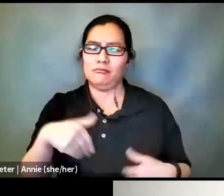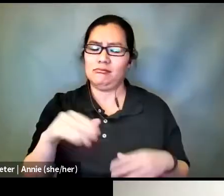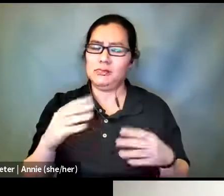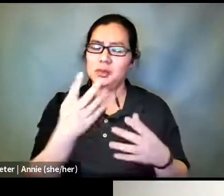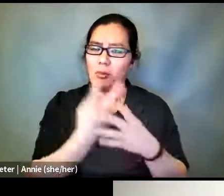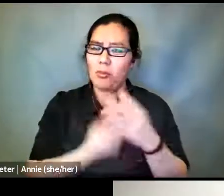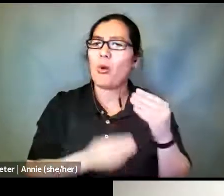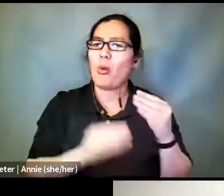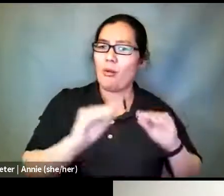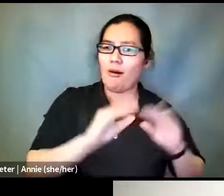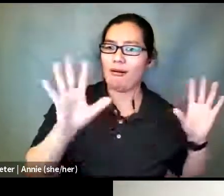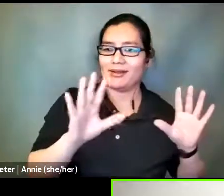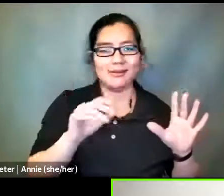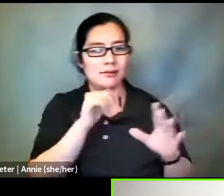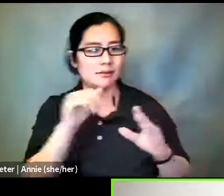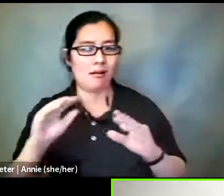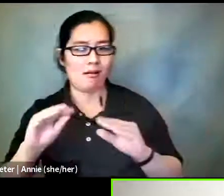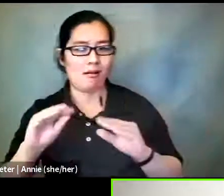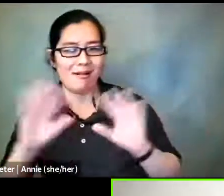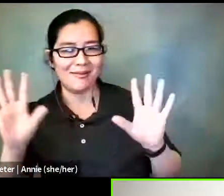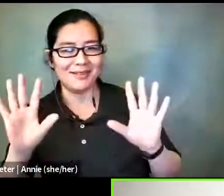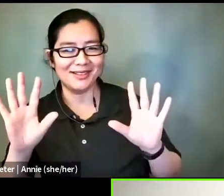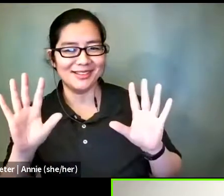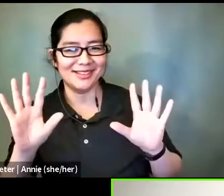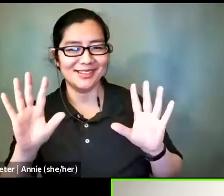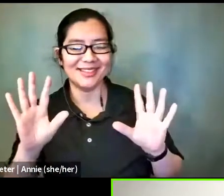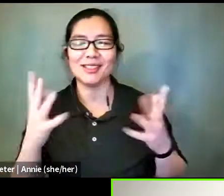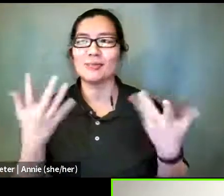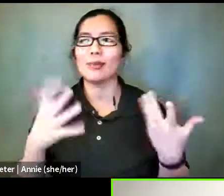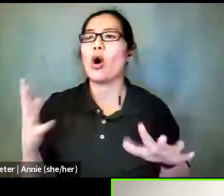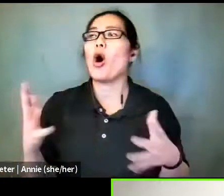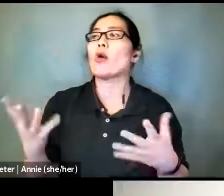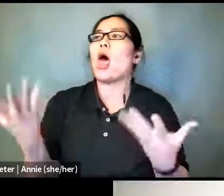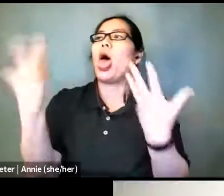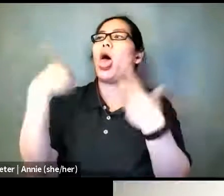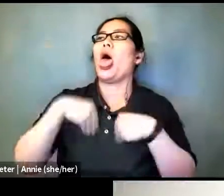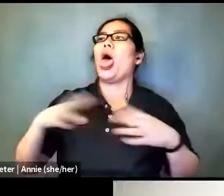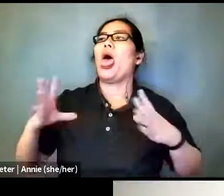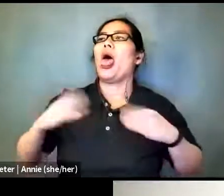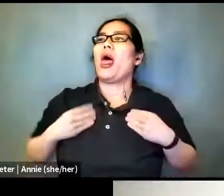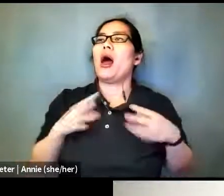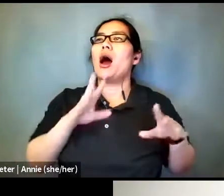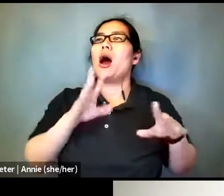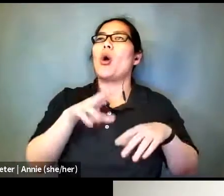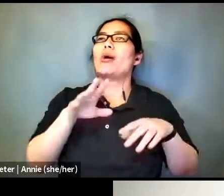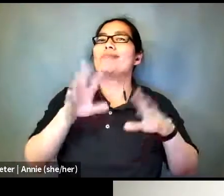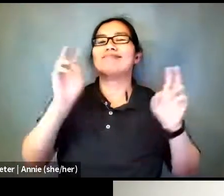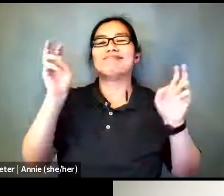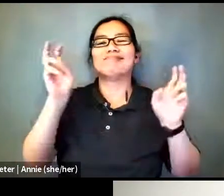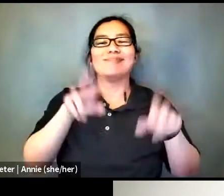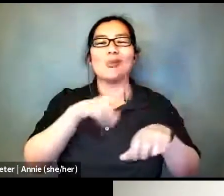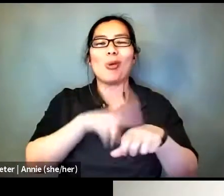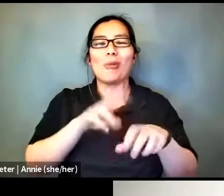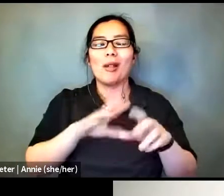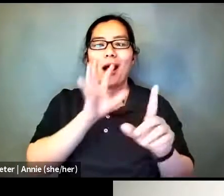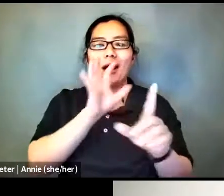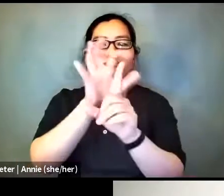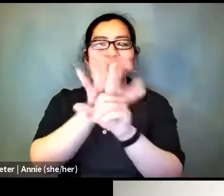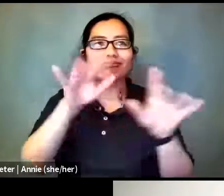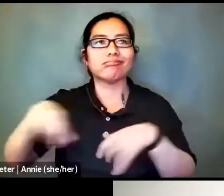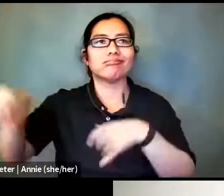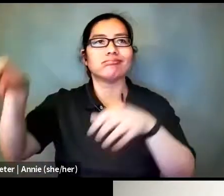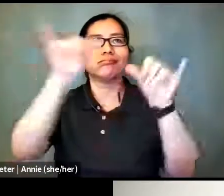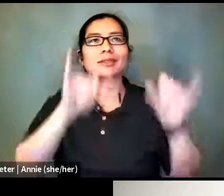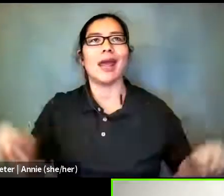been normalized, right? And yes, and so we have to actively open ourselves up to see it and to understand